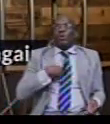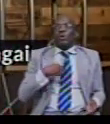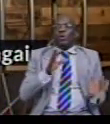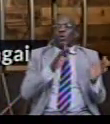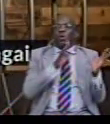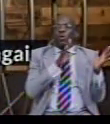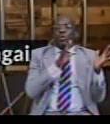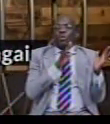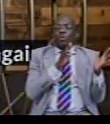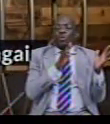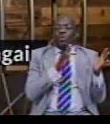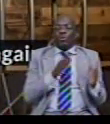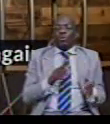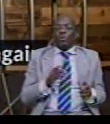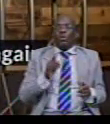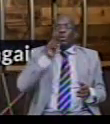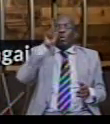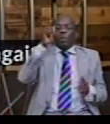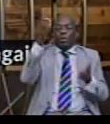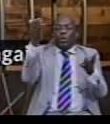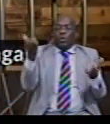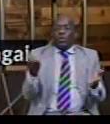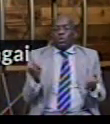hope. He wants to bless me